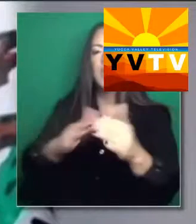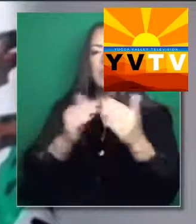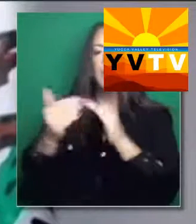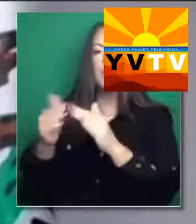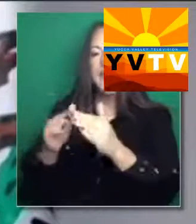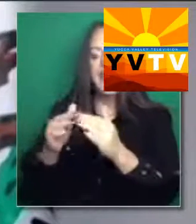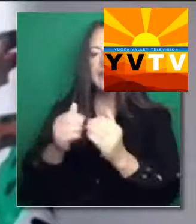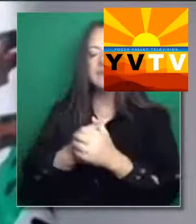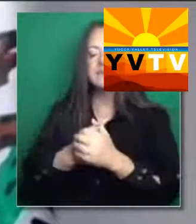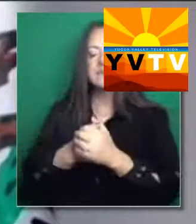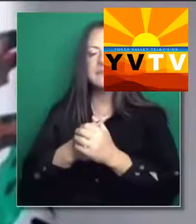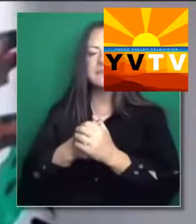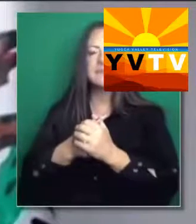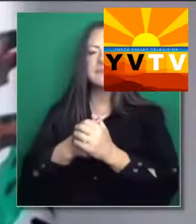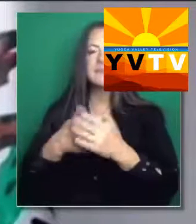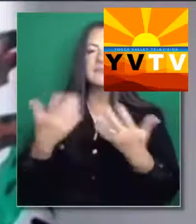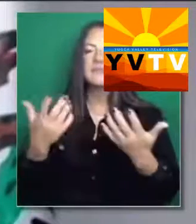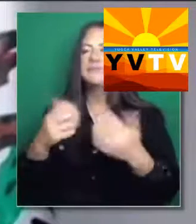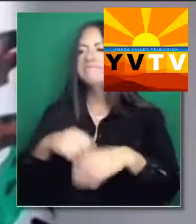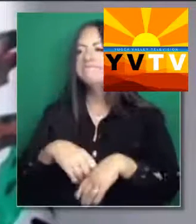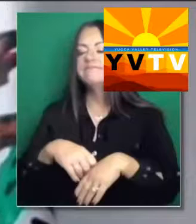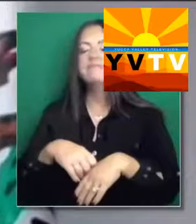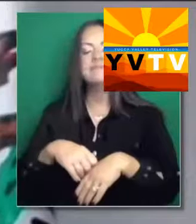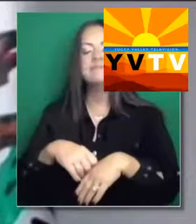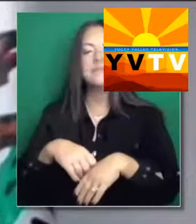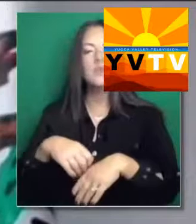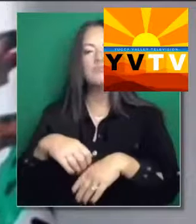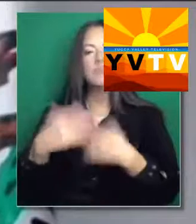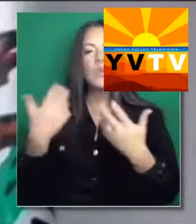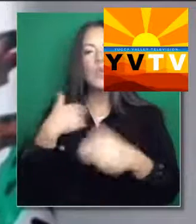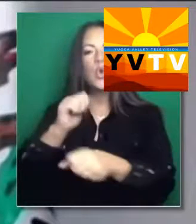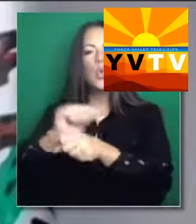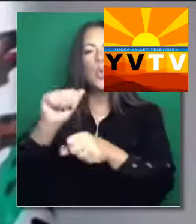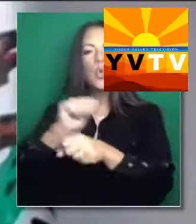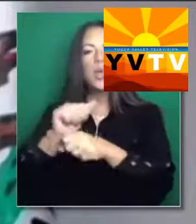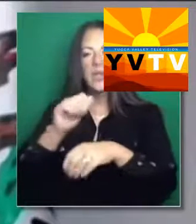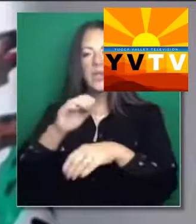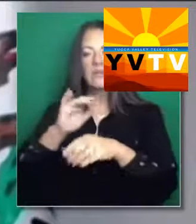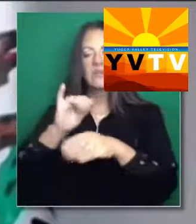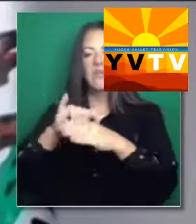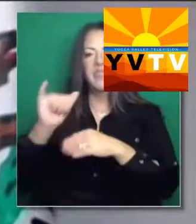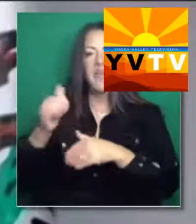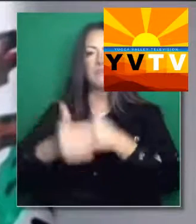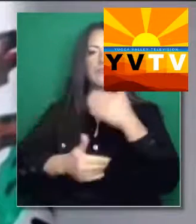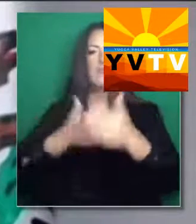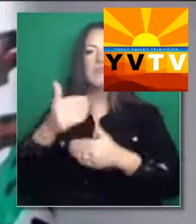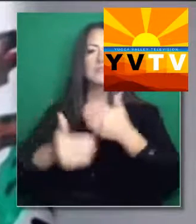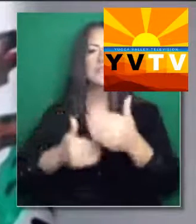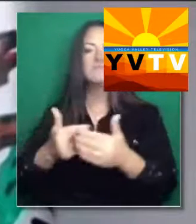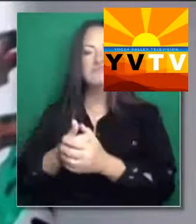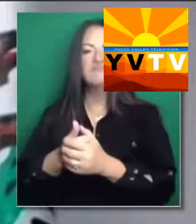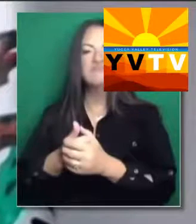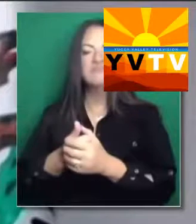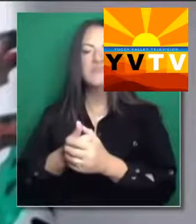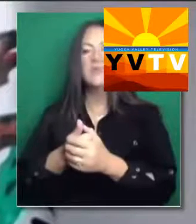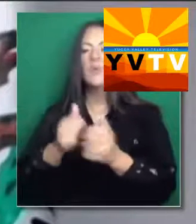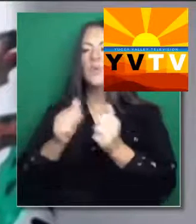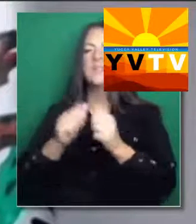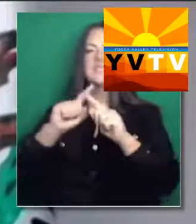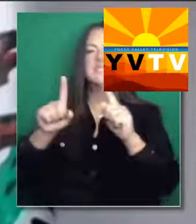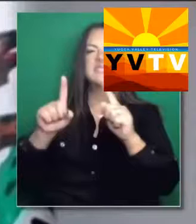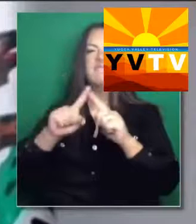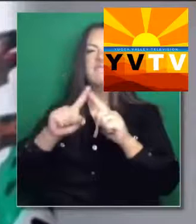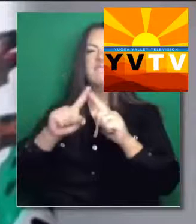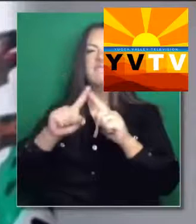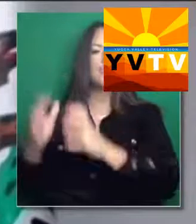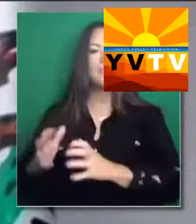those workplaces that we're focused on. So really working on that strategy now through a number of different entities at the state, but